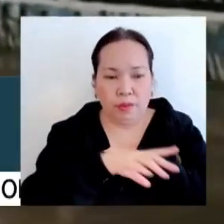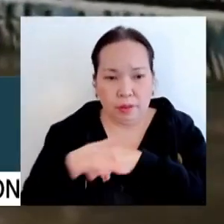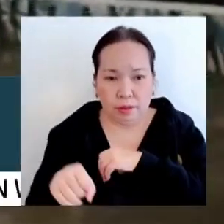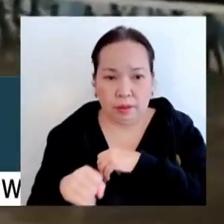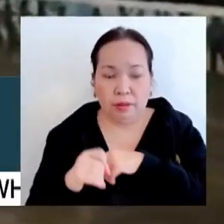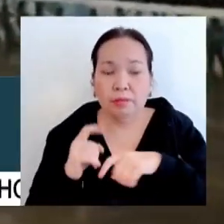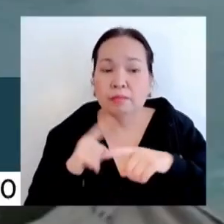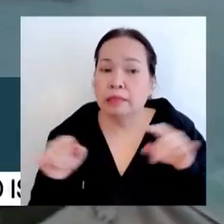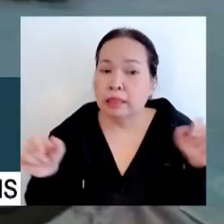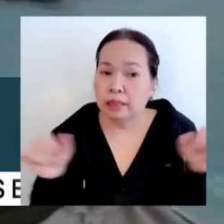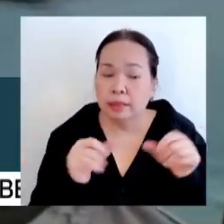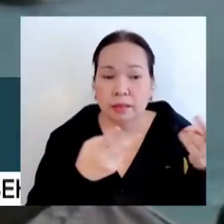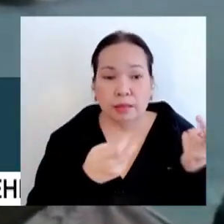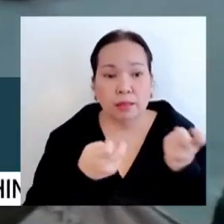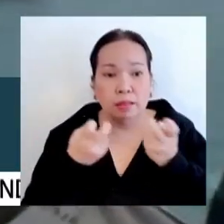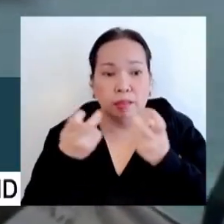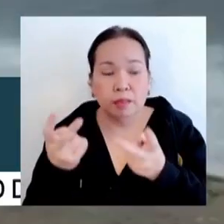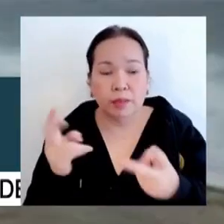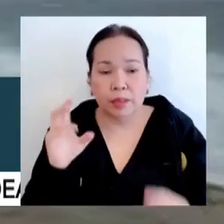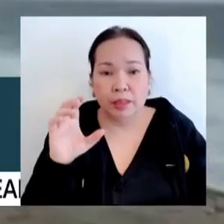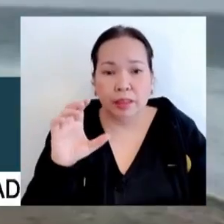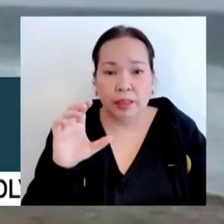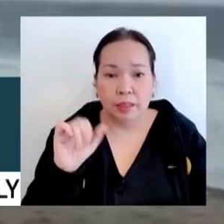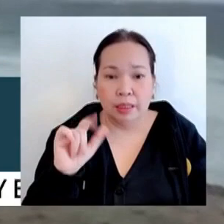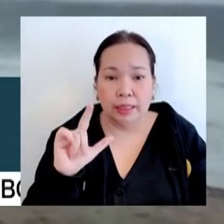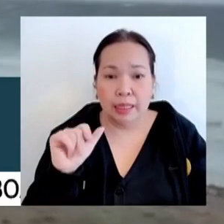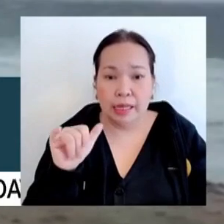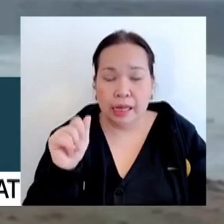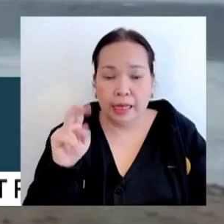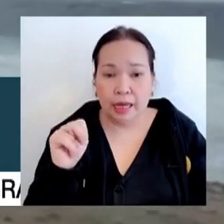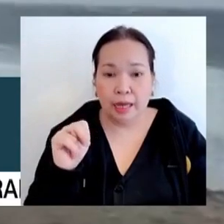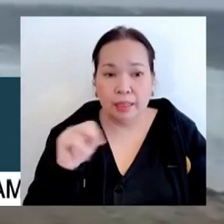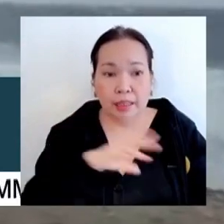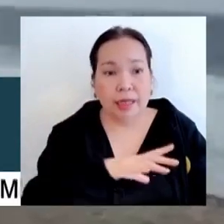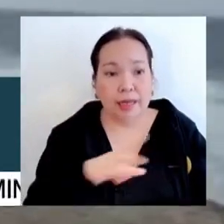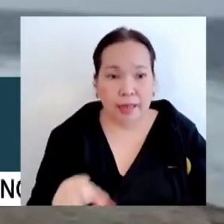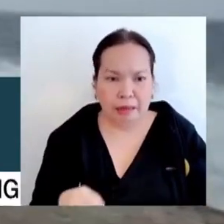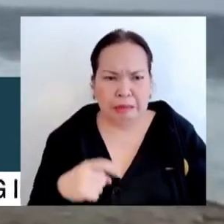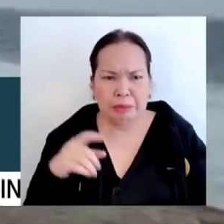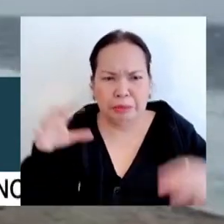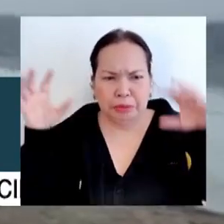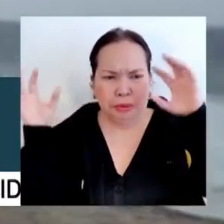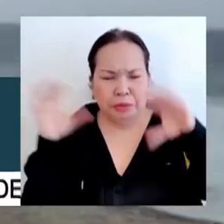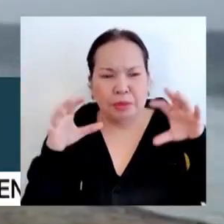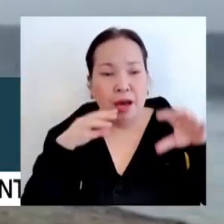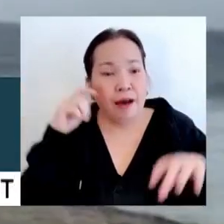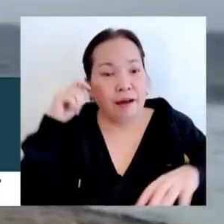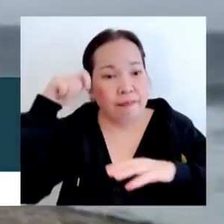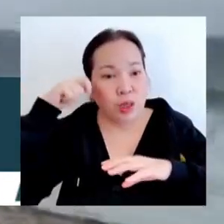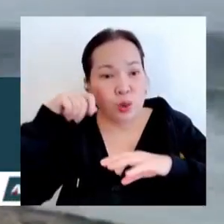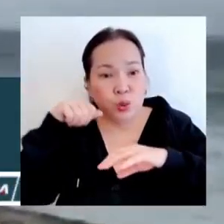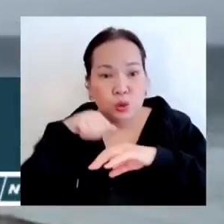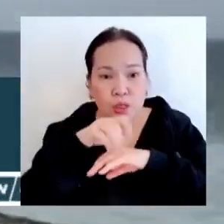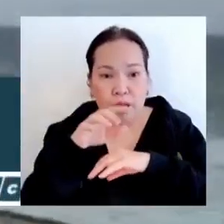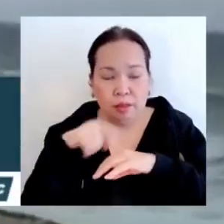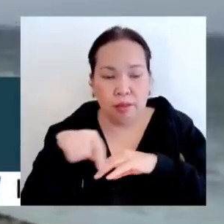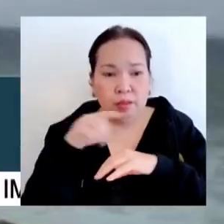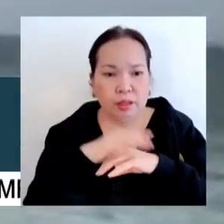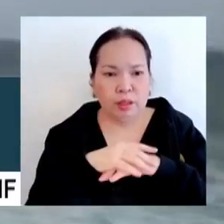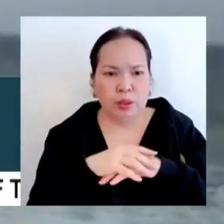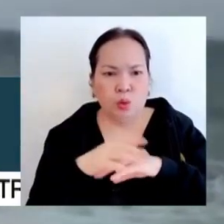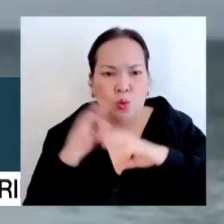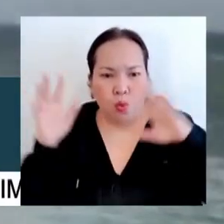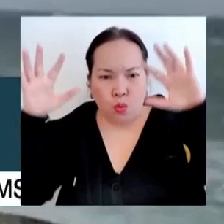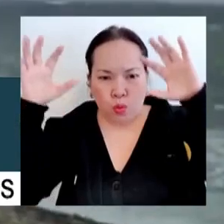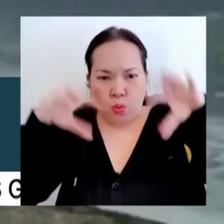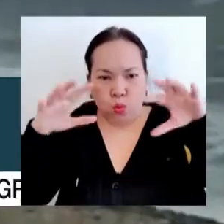also being experienced in Calayan, Cagayan. In a video shared by Barangay Kagawa Jeyo Arirao, large waves are